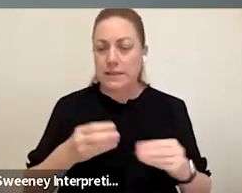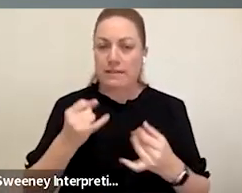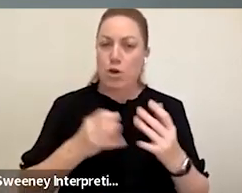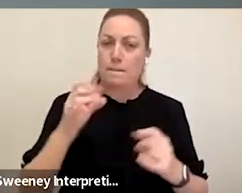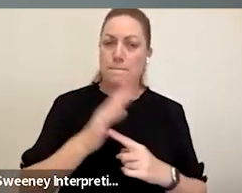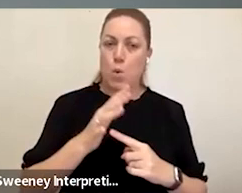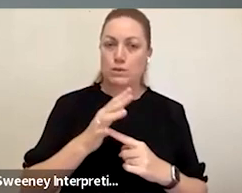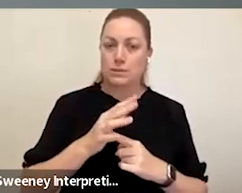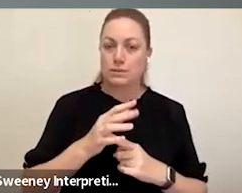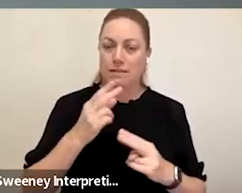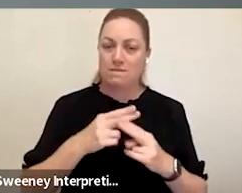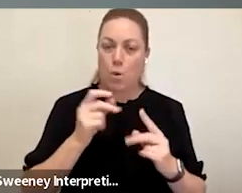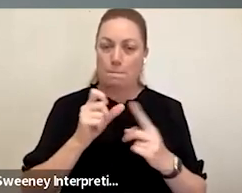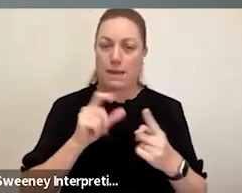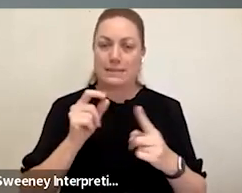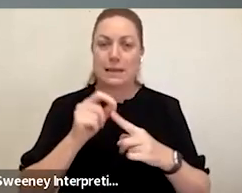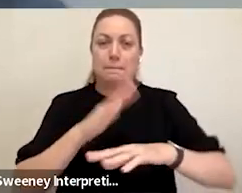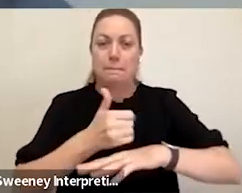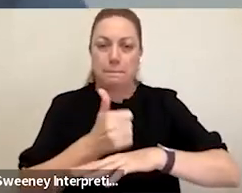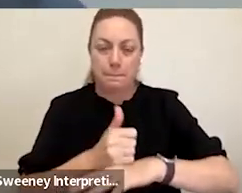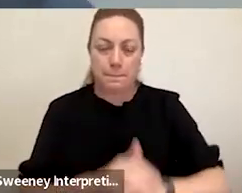of your PCEP implementation.